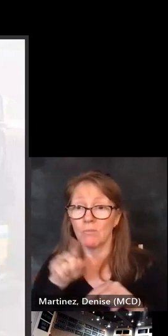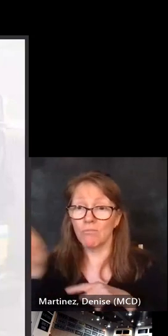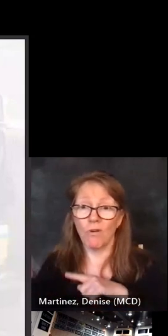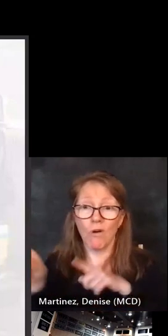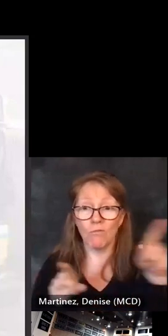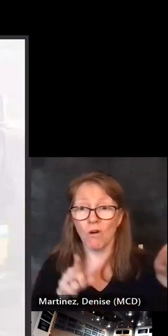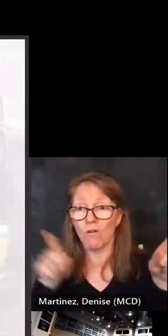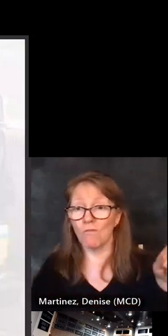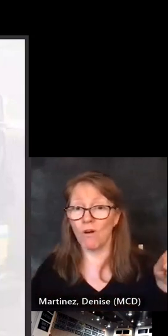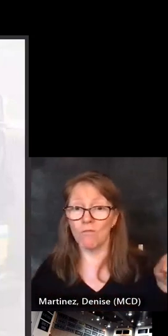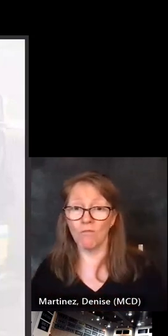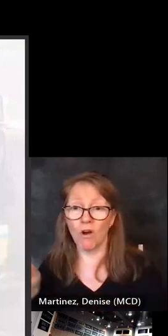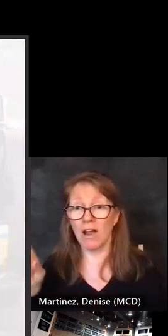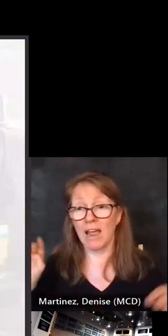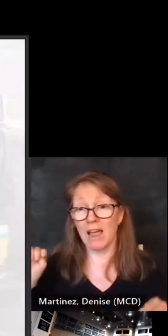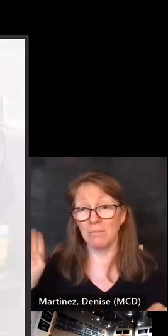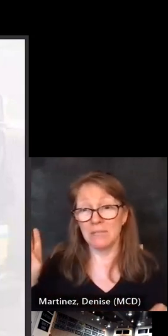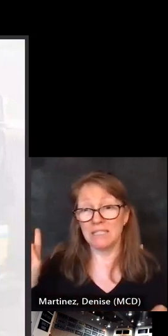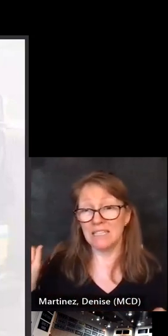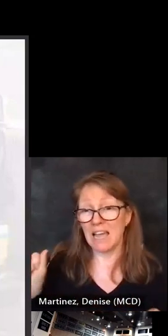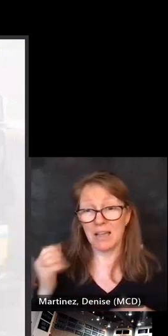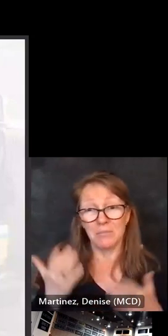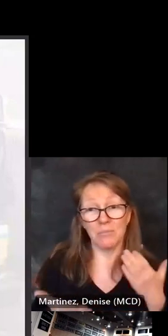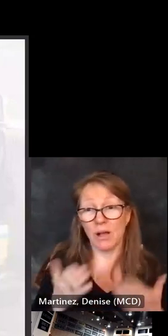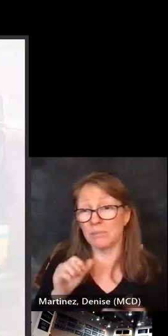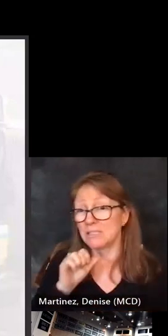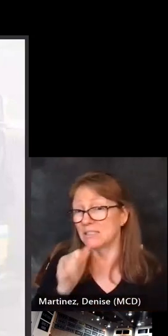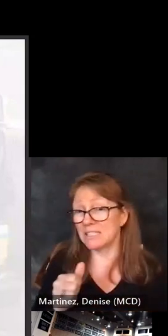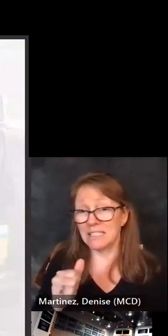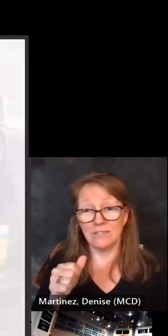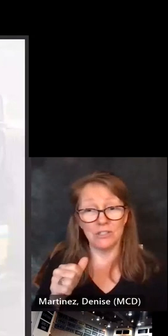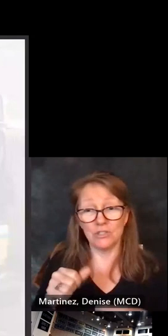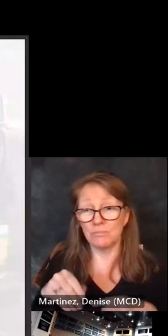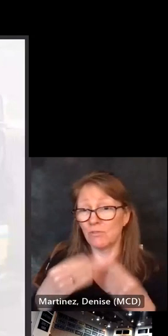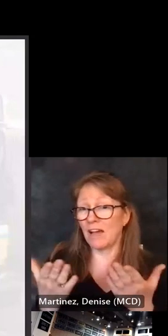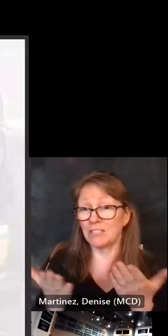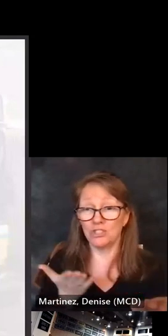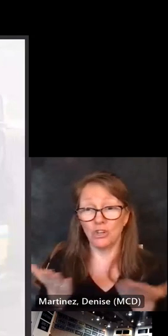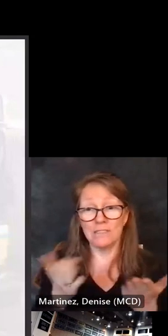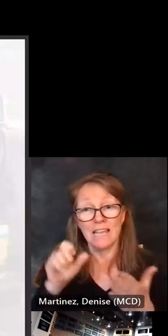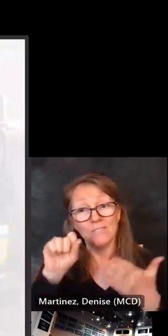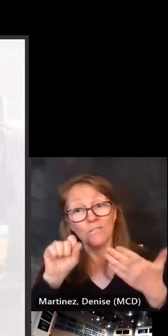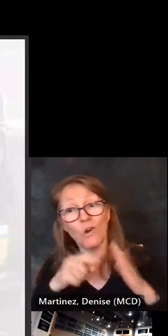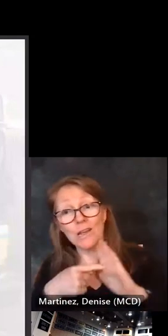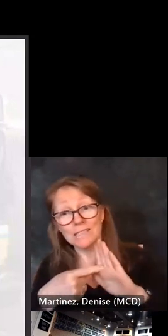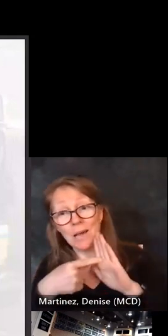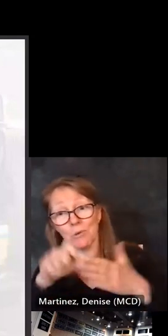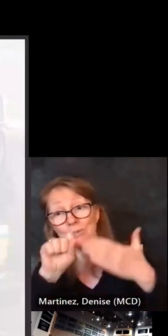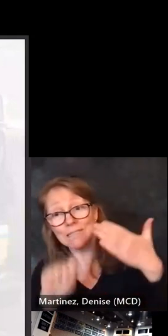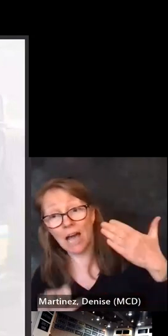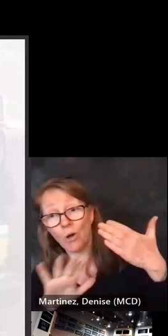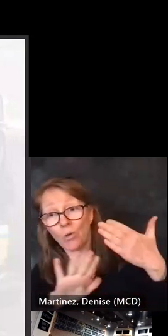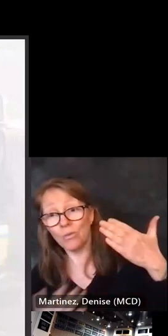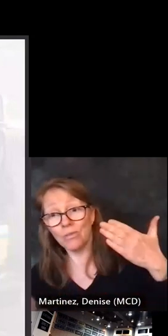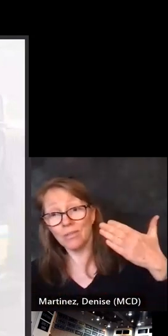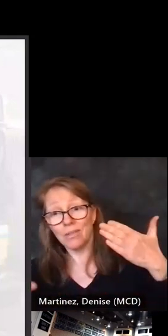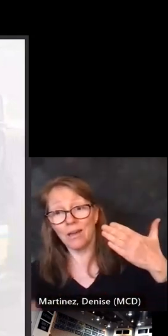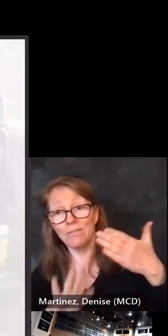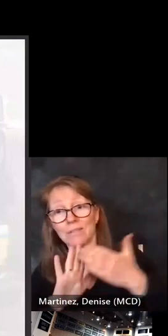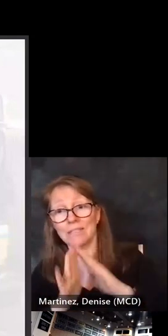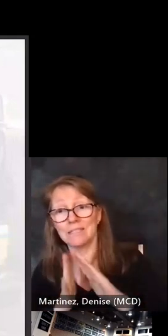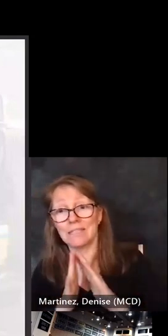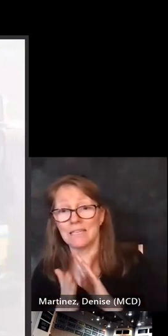that the MBTA might not even serve, you know, down kind of south of the city, et cetera. So we worked really hard